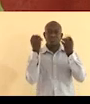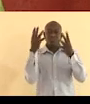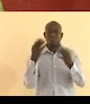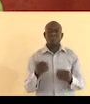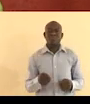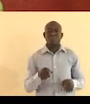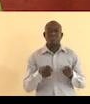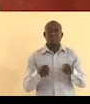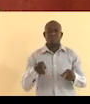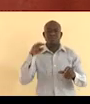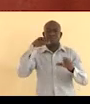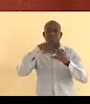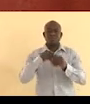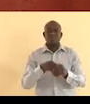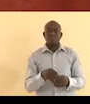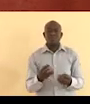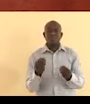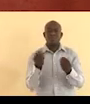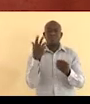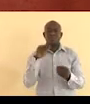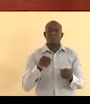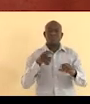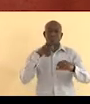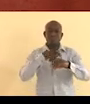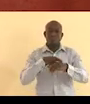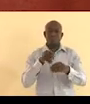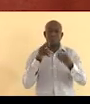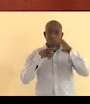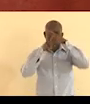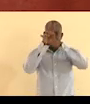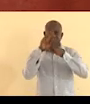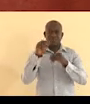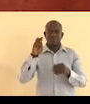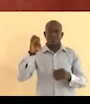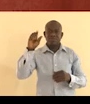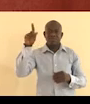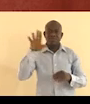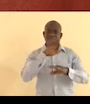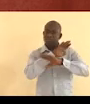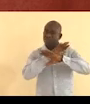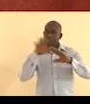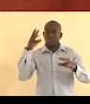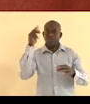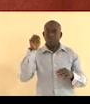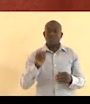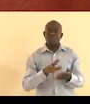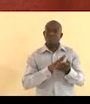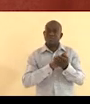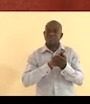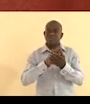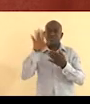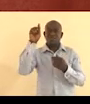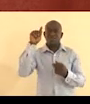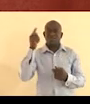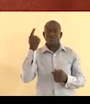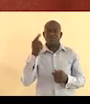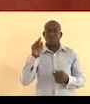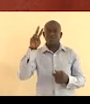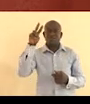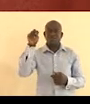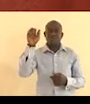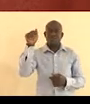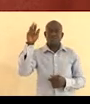And there were many lepers in Israel in the time of the prophet Elisha, and none of them was cleansed, but